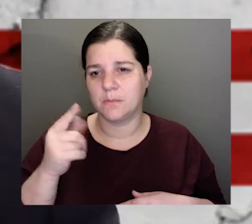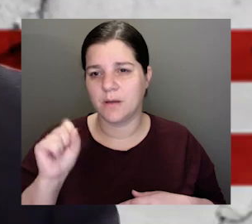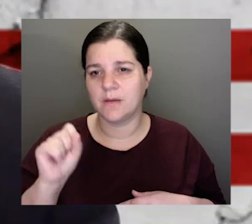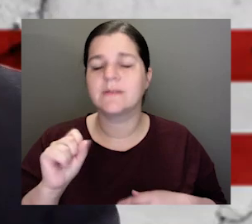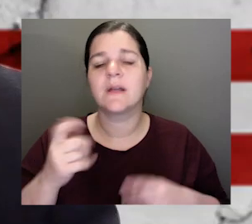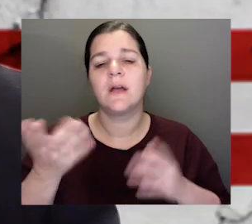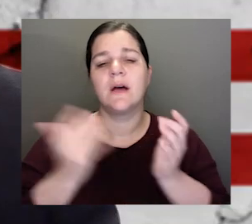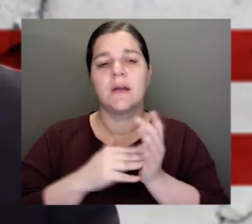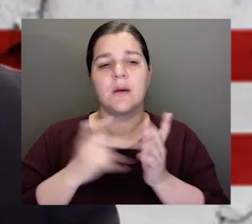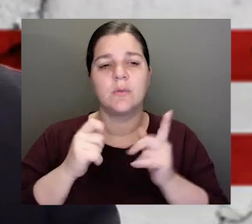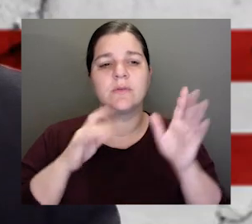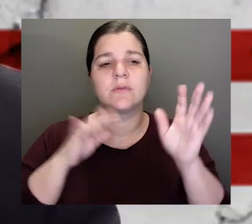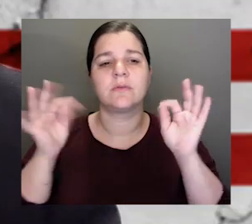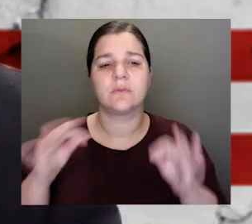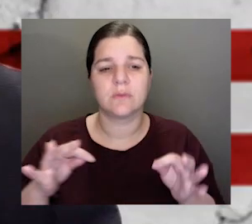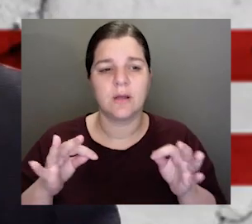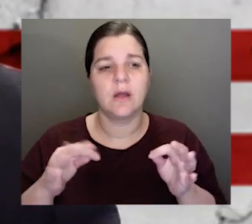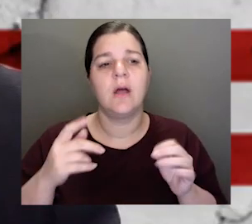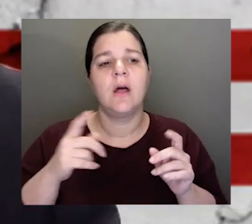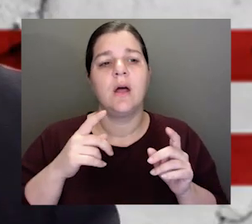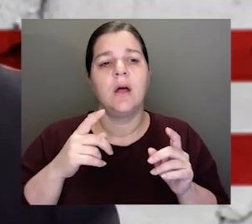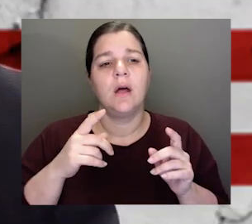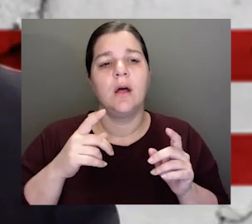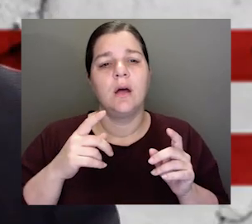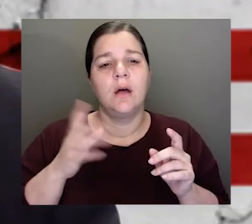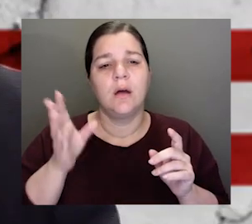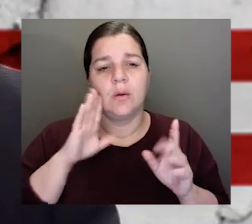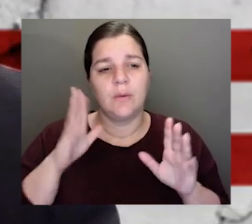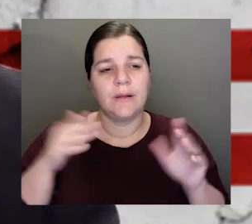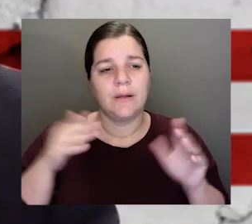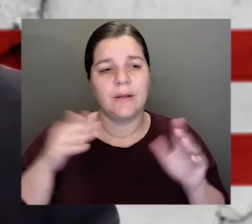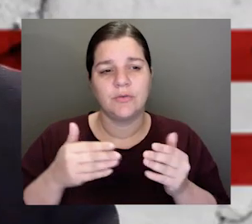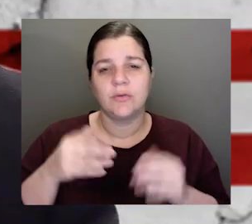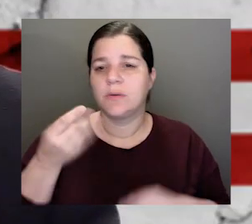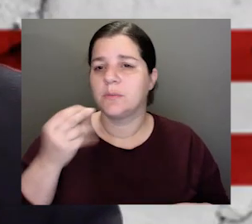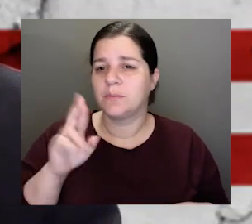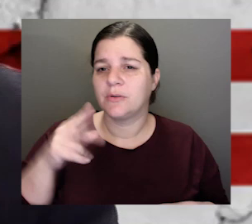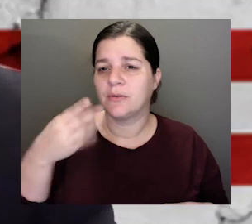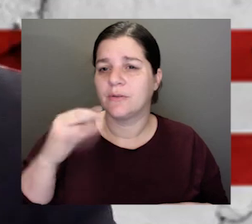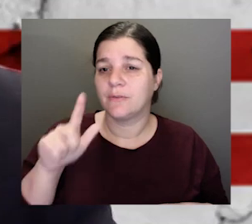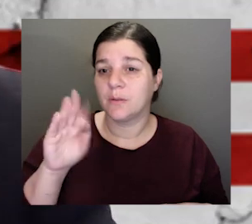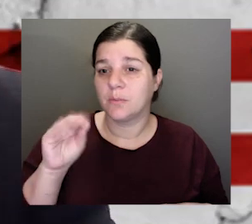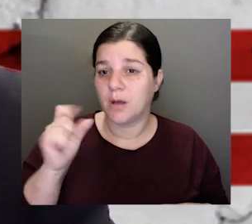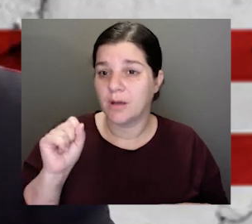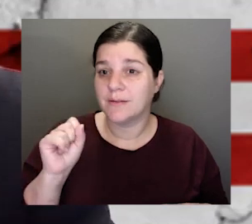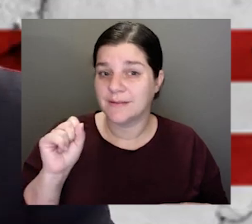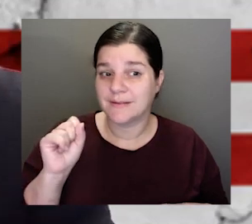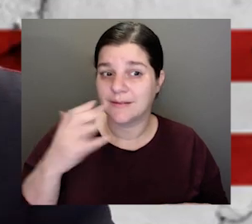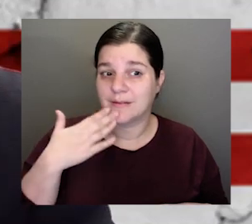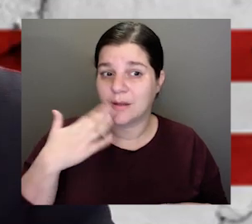the PCI Program Branch Chief, Mr. Phil Boggs. Phil, over to you.